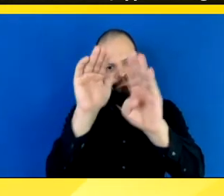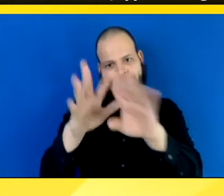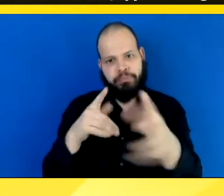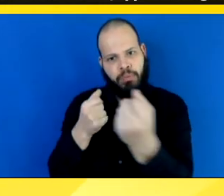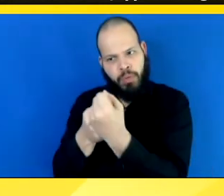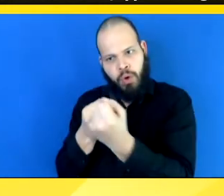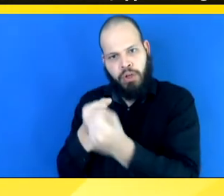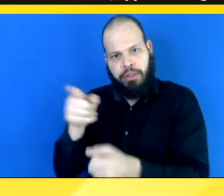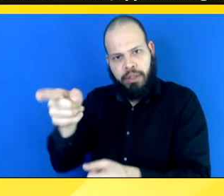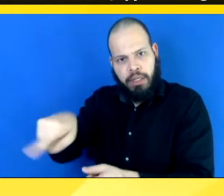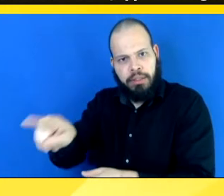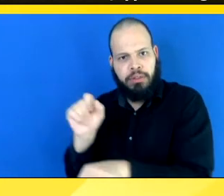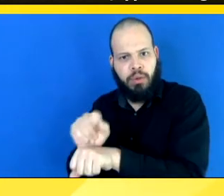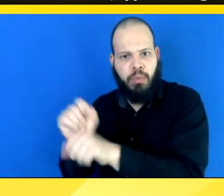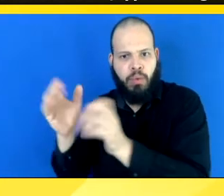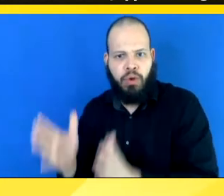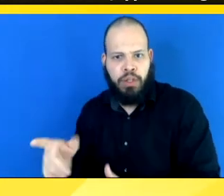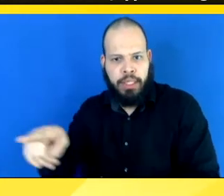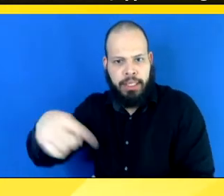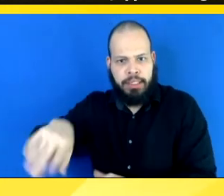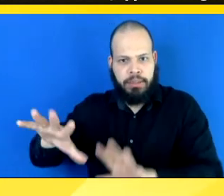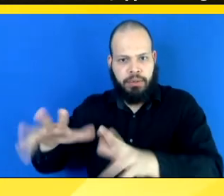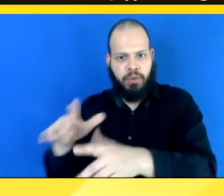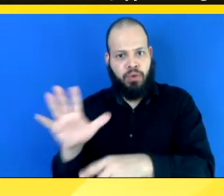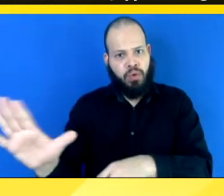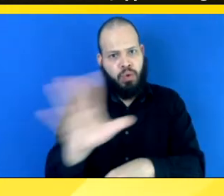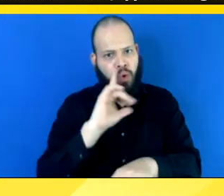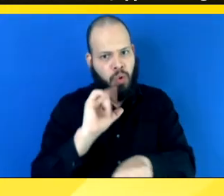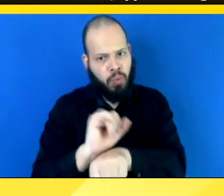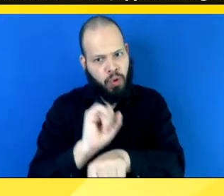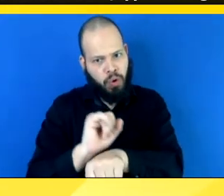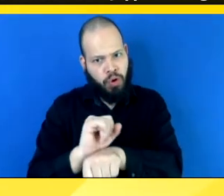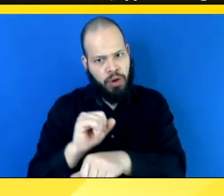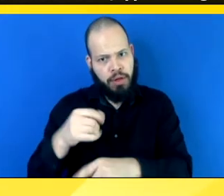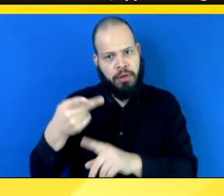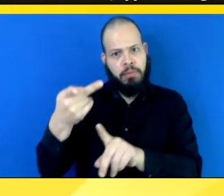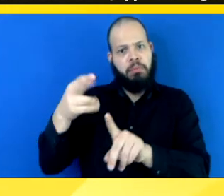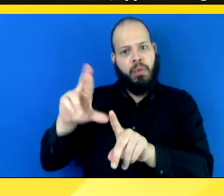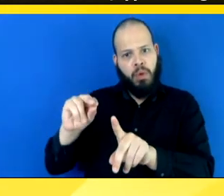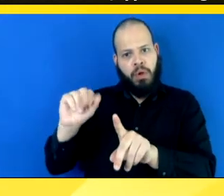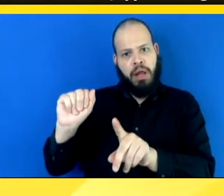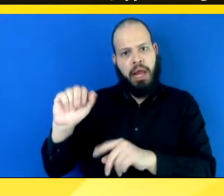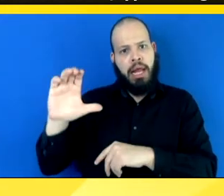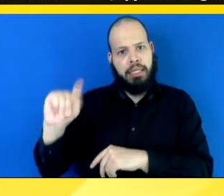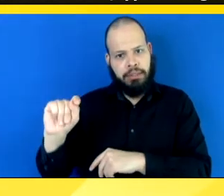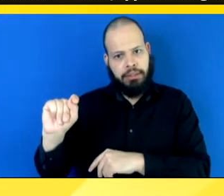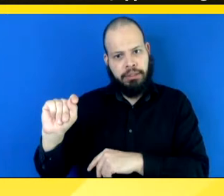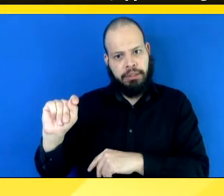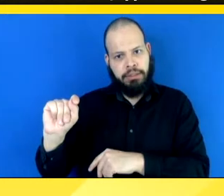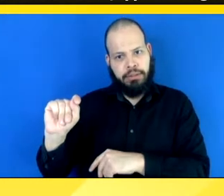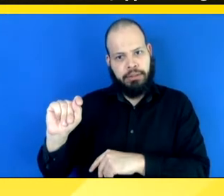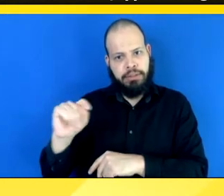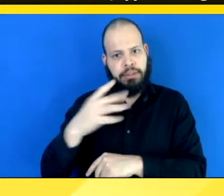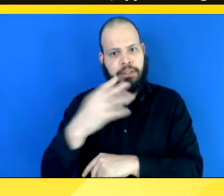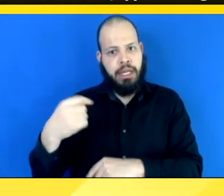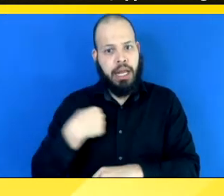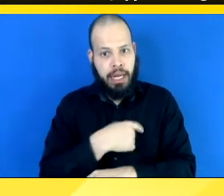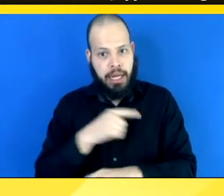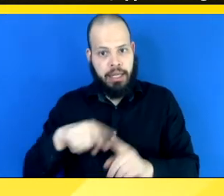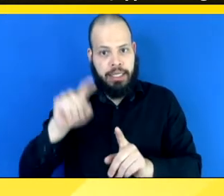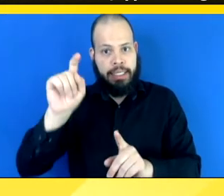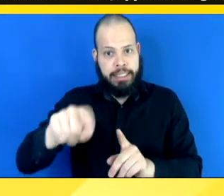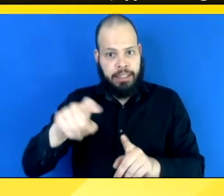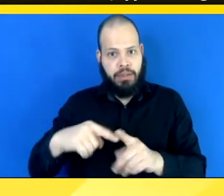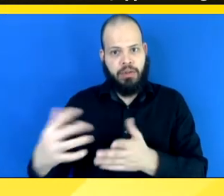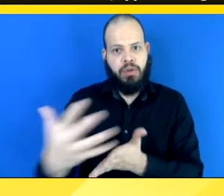support for the PRO Act and the fight, and understand that the need, there is a need for $15 for folks in this country. So